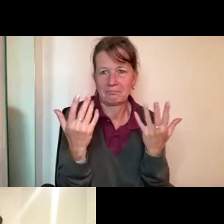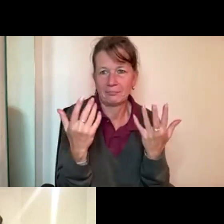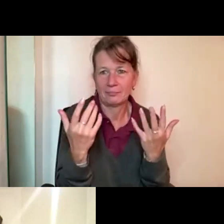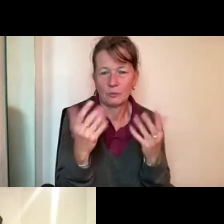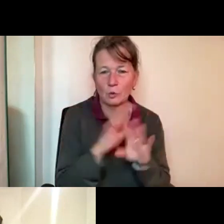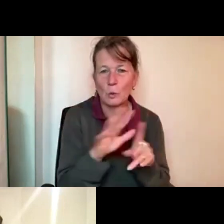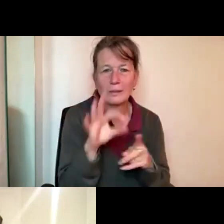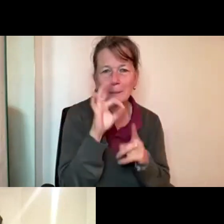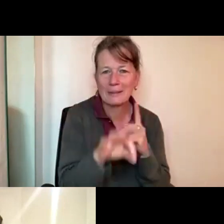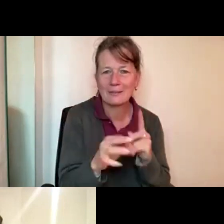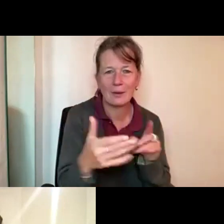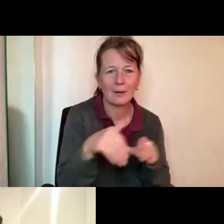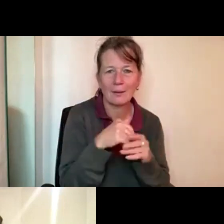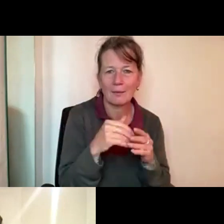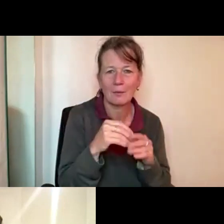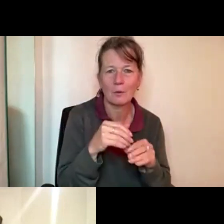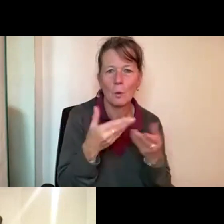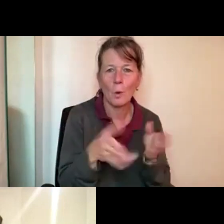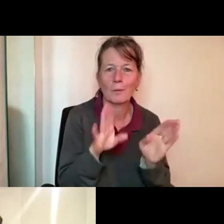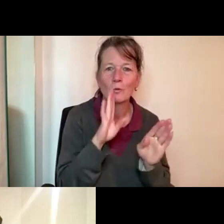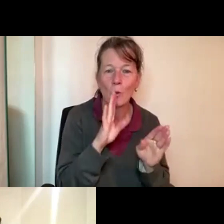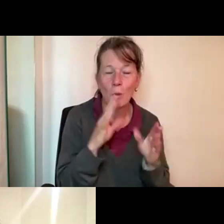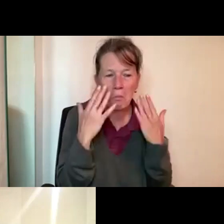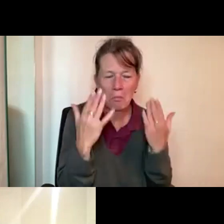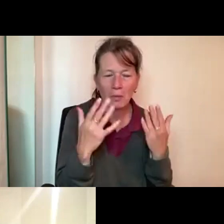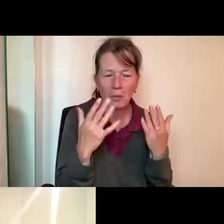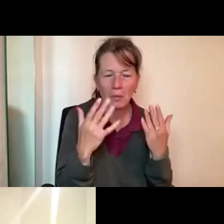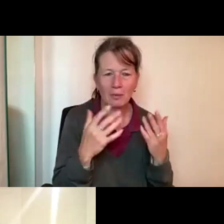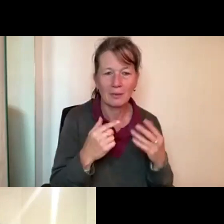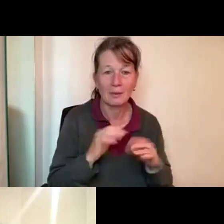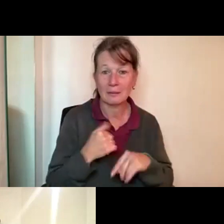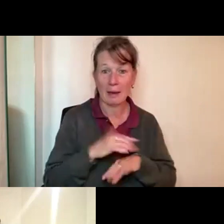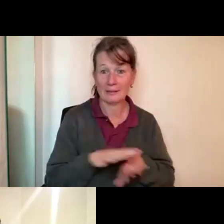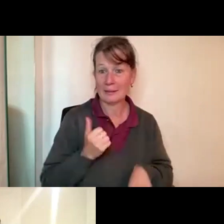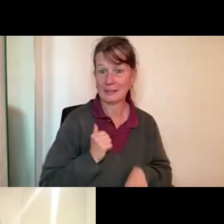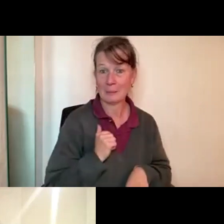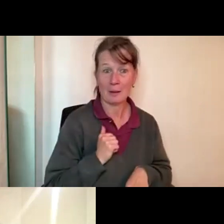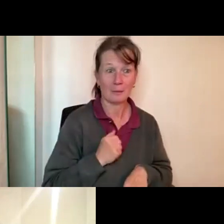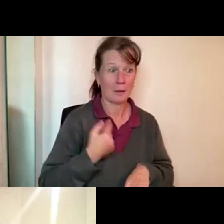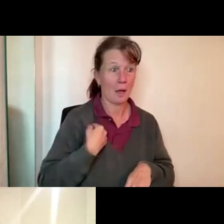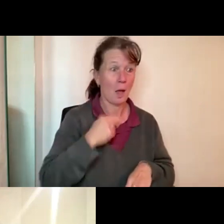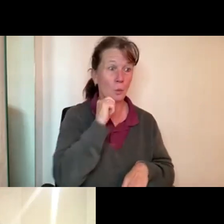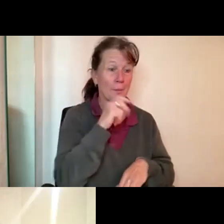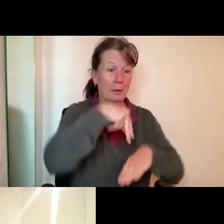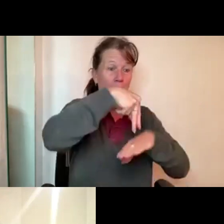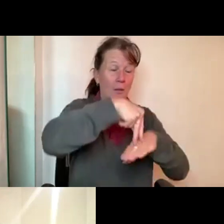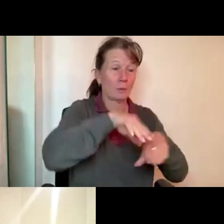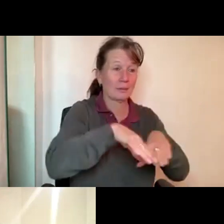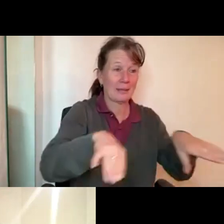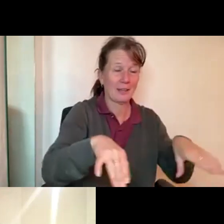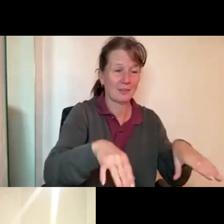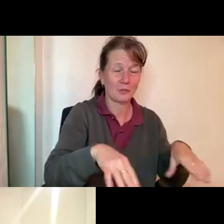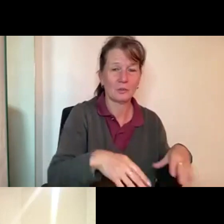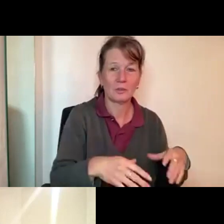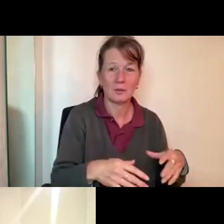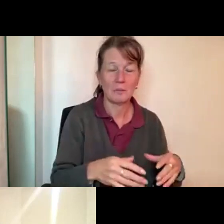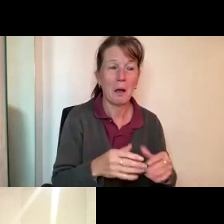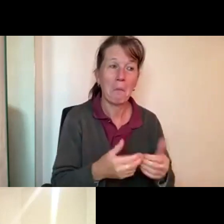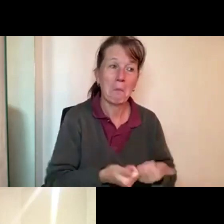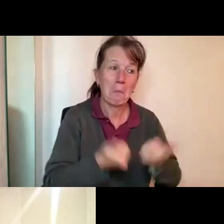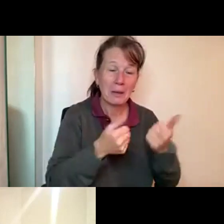specified in open call that it will be like this. So I haven't expected that. And that was actually also a great experience to be part